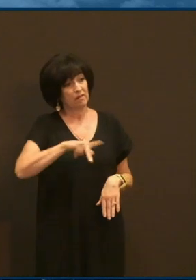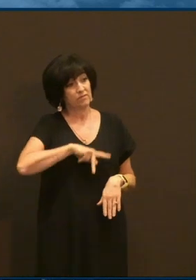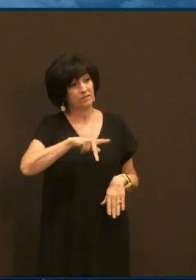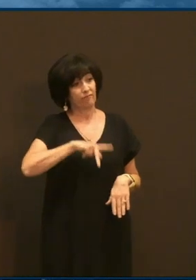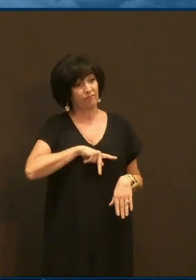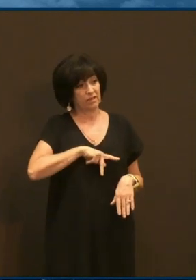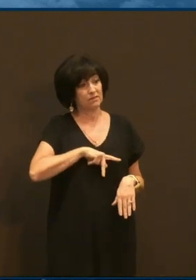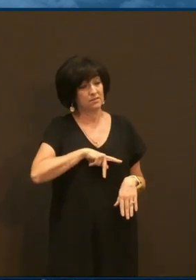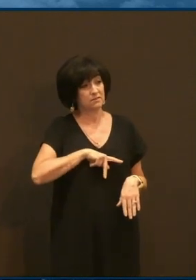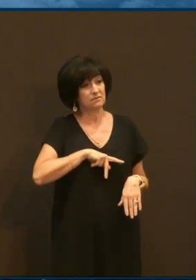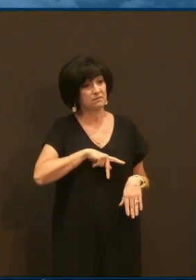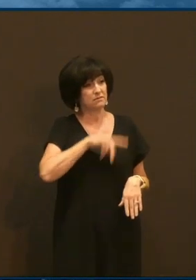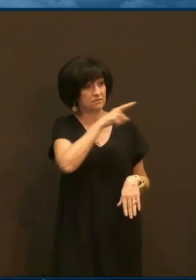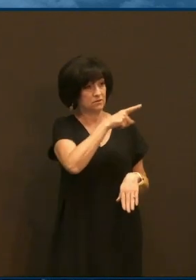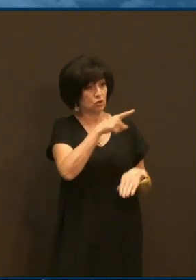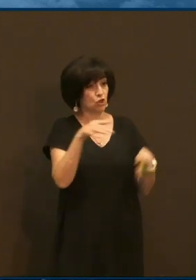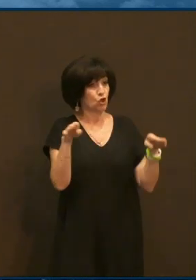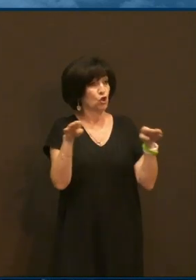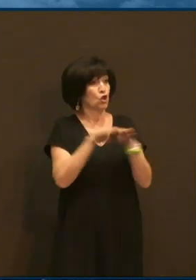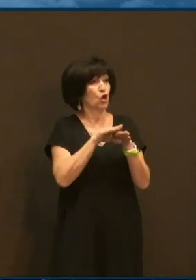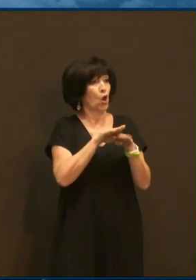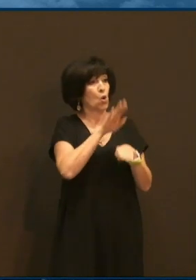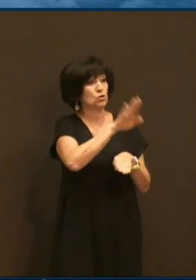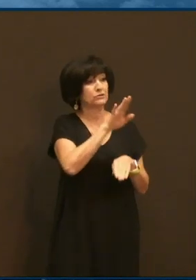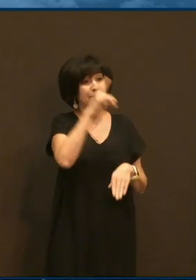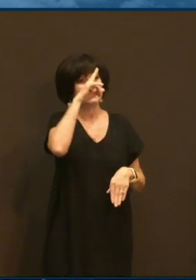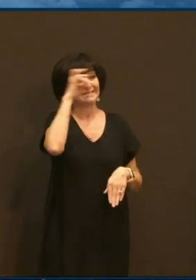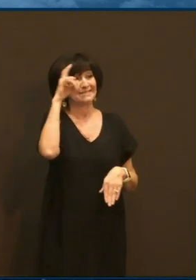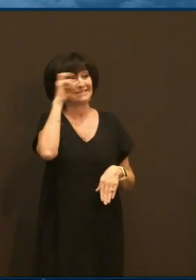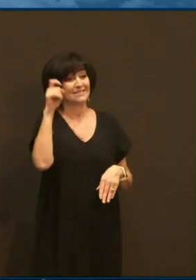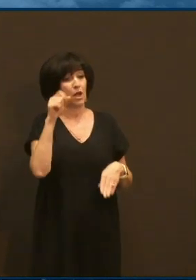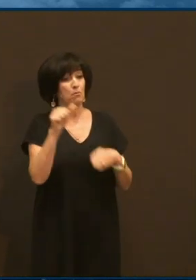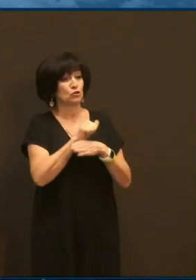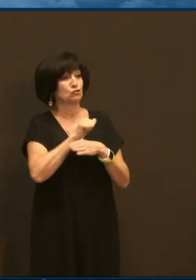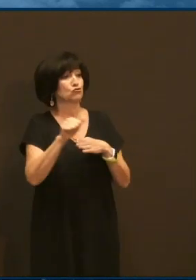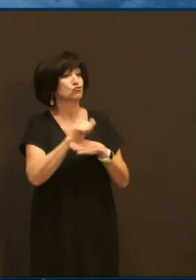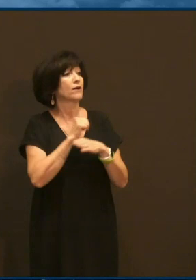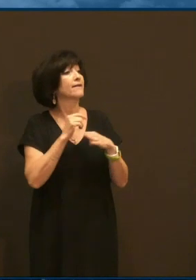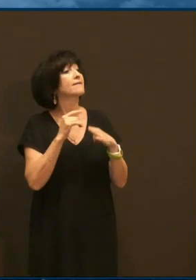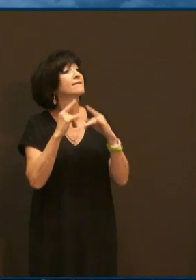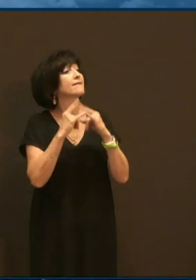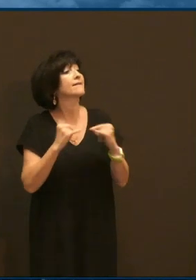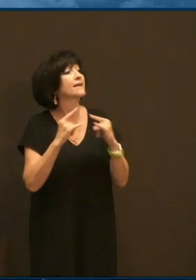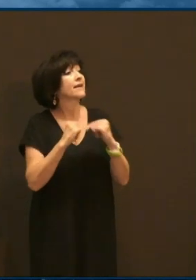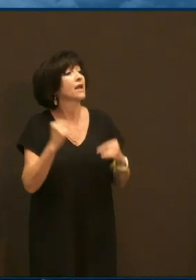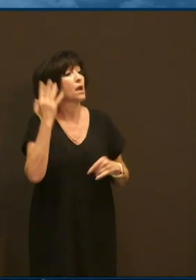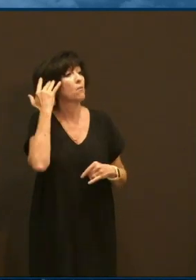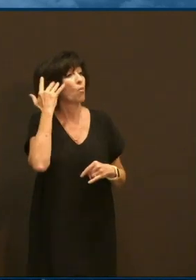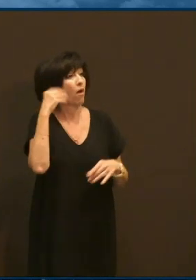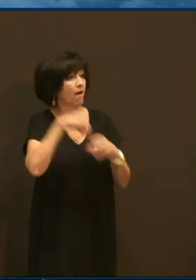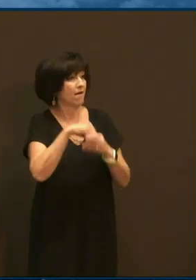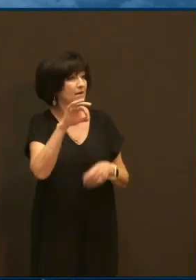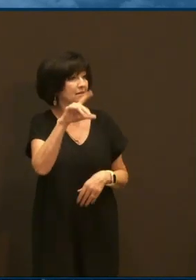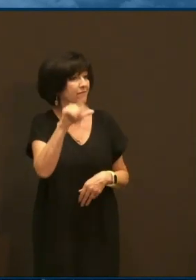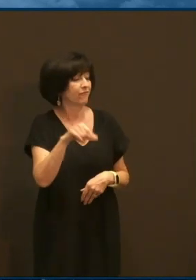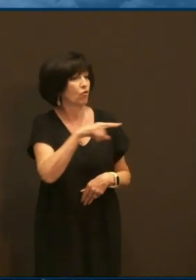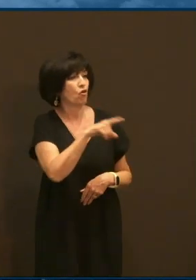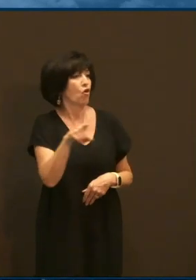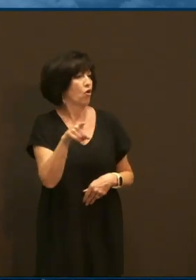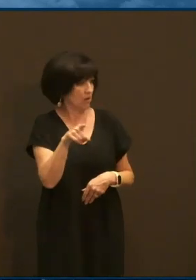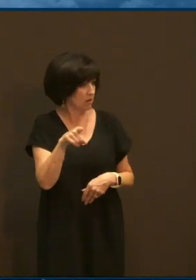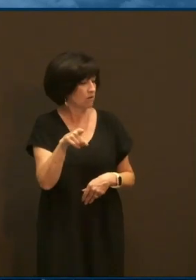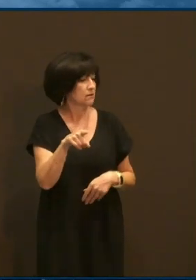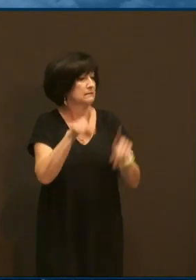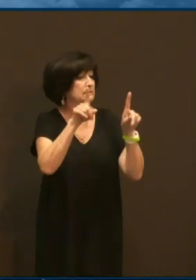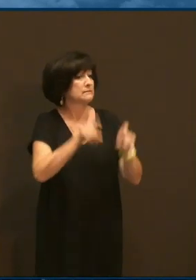their spring, summer training camp because they had players that tested positive and staff.